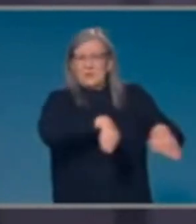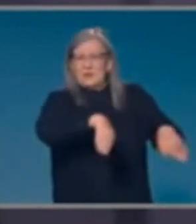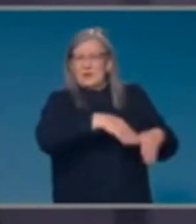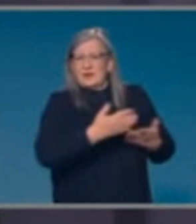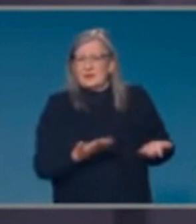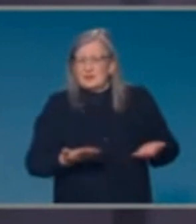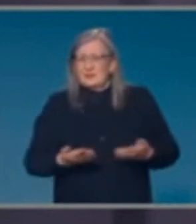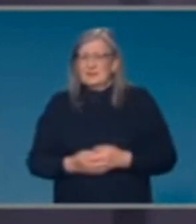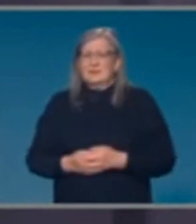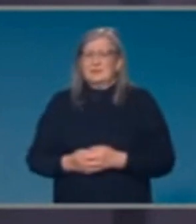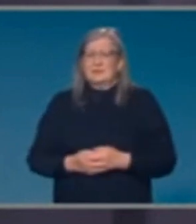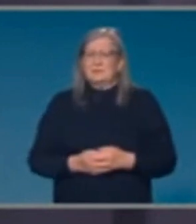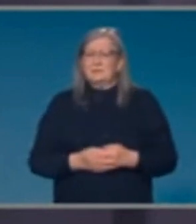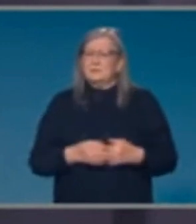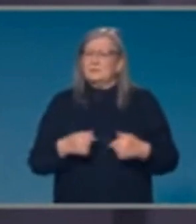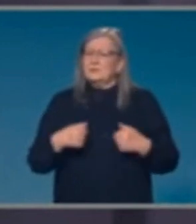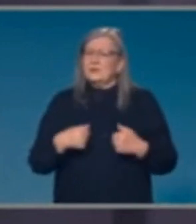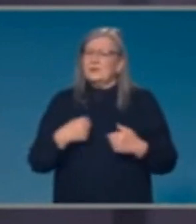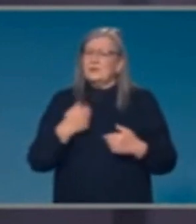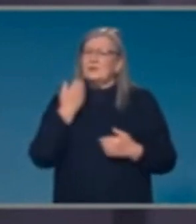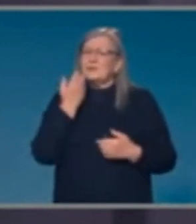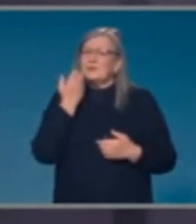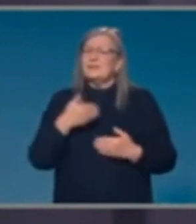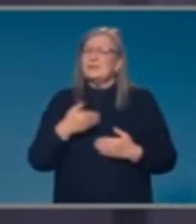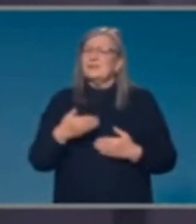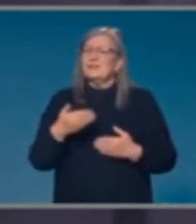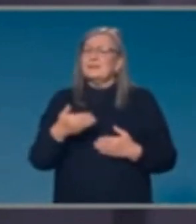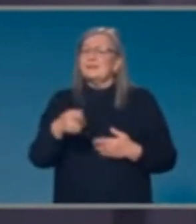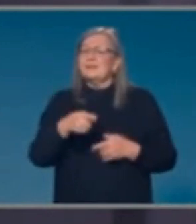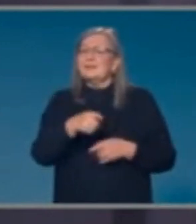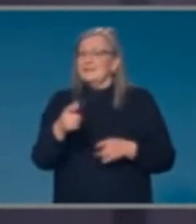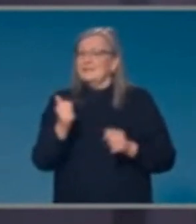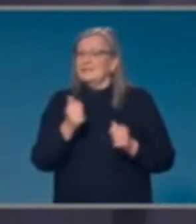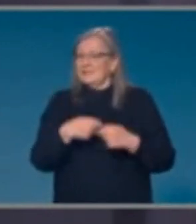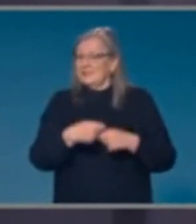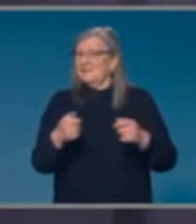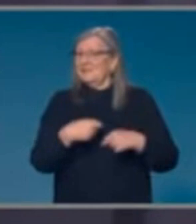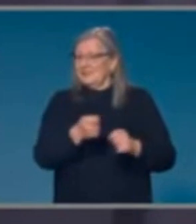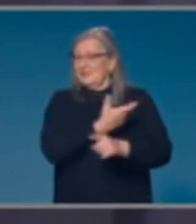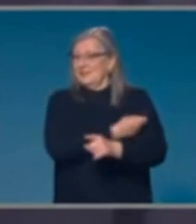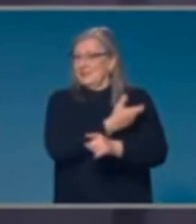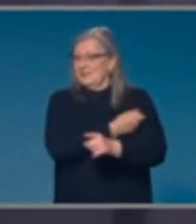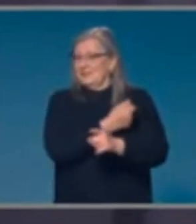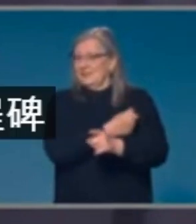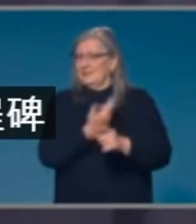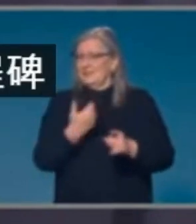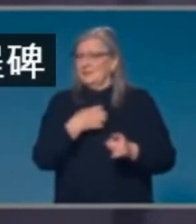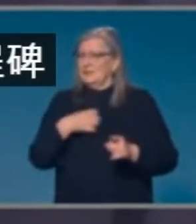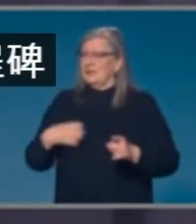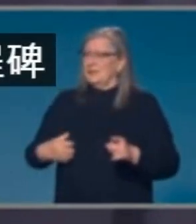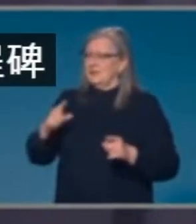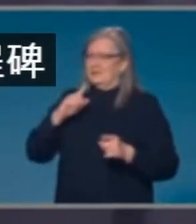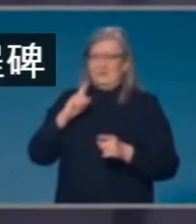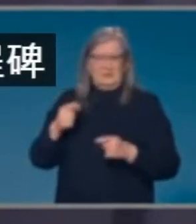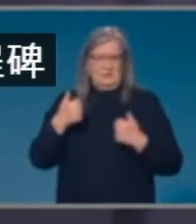go forward with the vaccination program, and as the Minister has said, some really great milestones happening today and through this